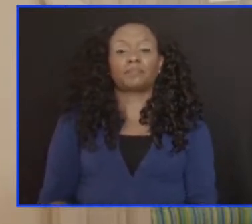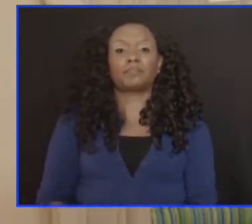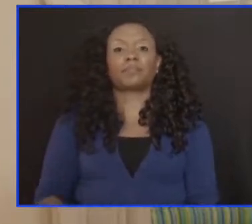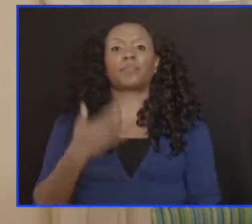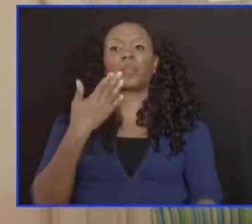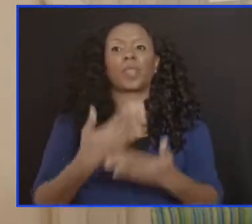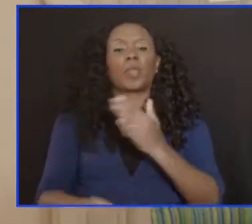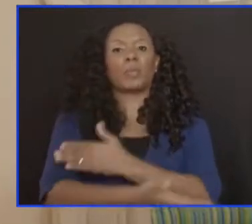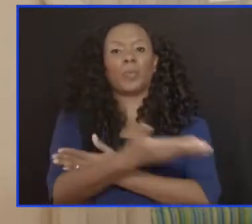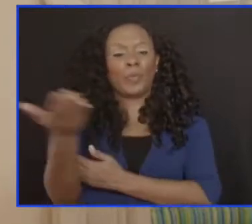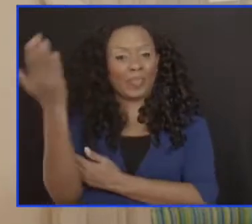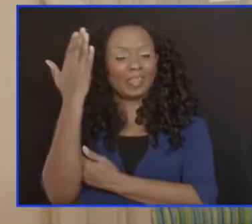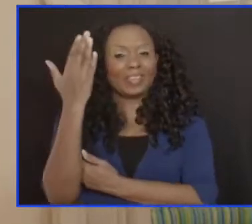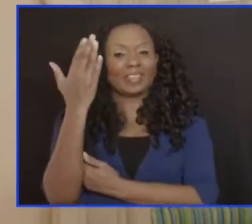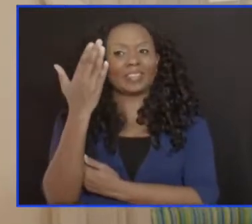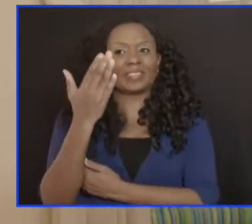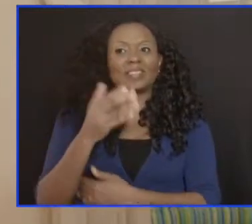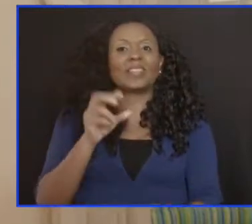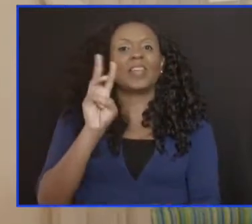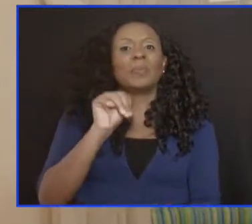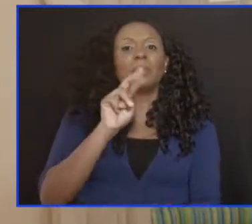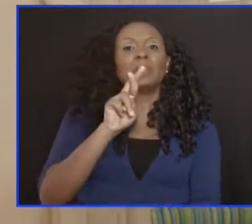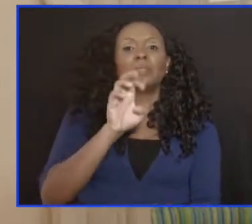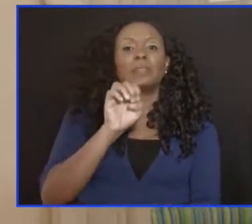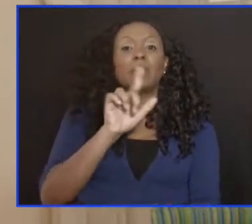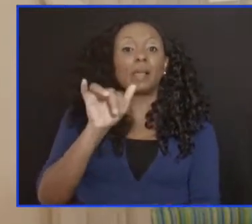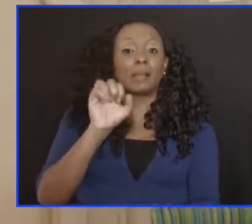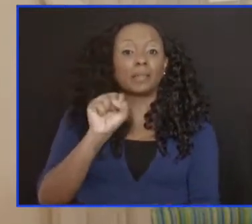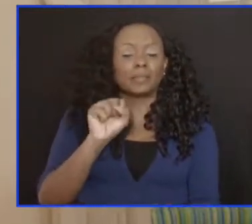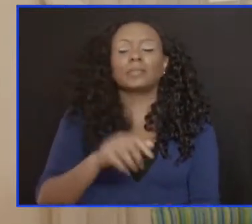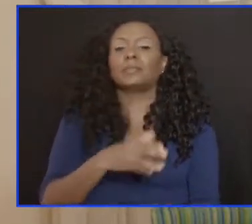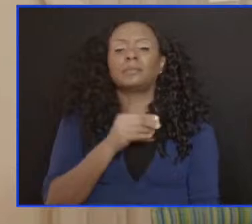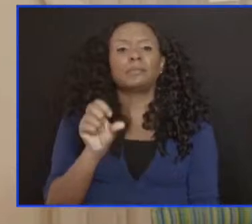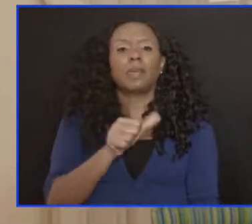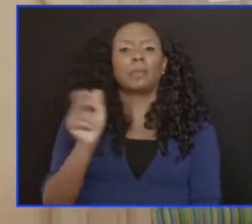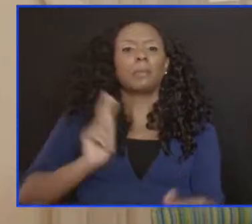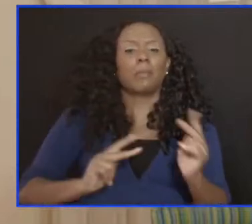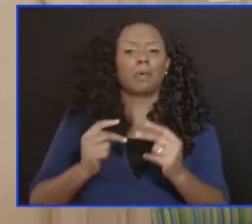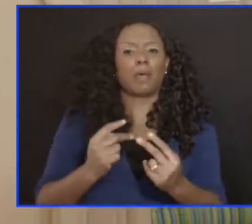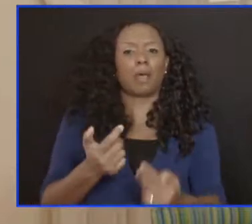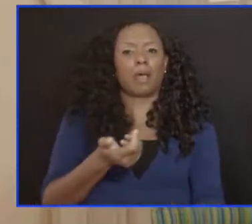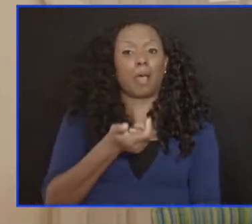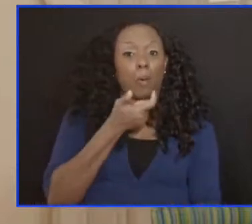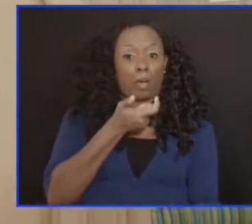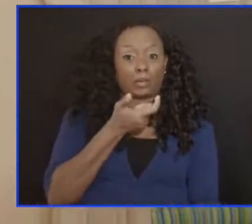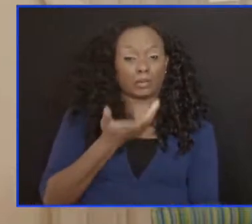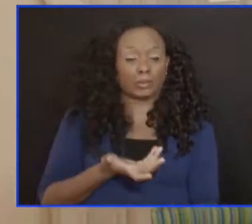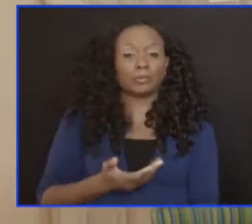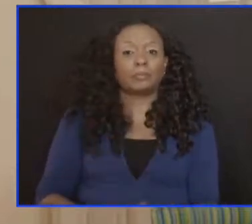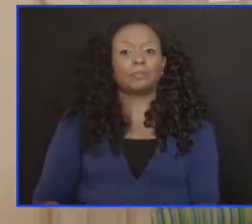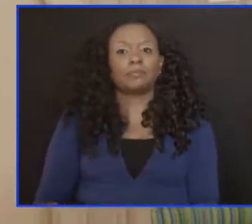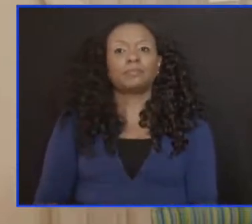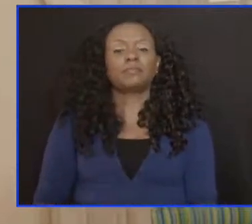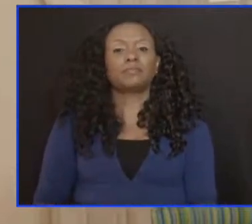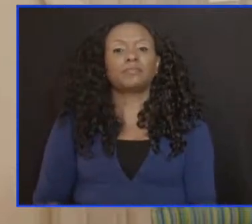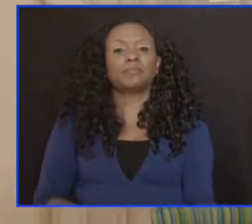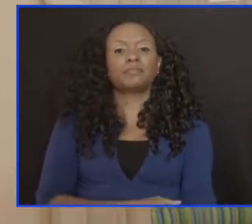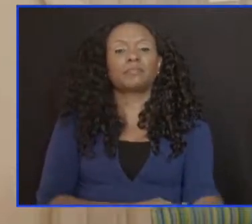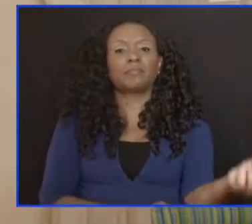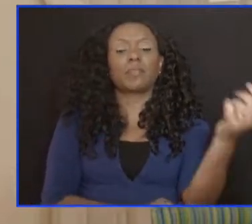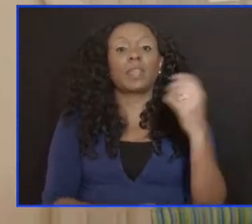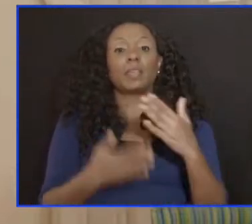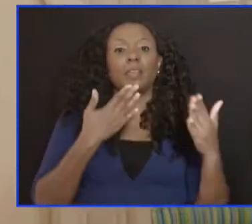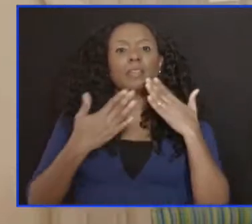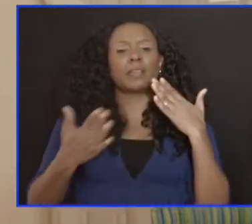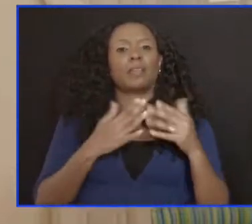Good morning, Mr. Ellis. Good morning, everyone watching this press conference. Let me thank you for the opportunity for